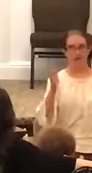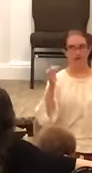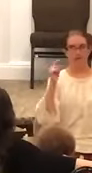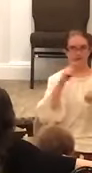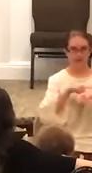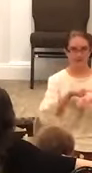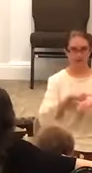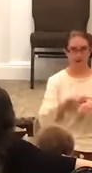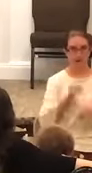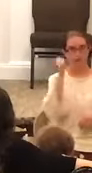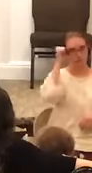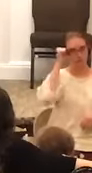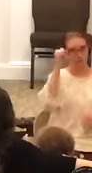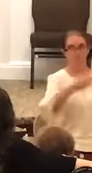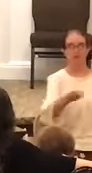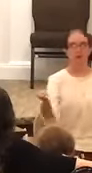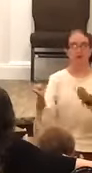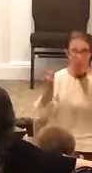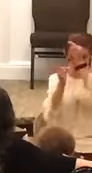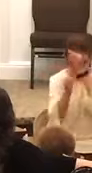tomorrow, they will already be planning their funeral.